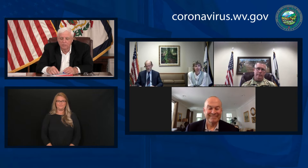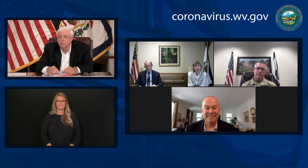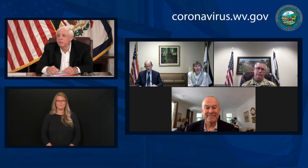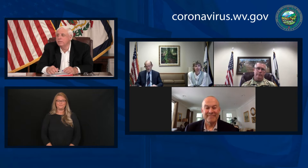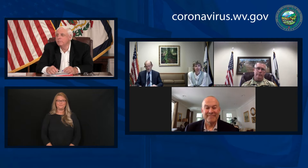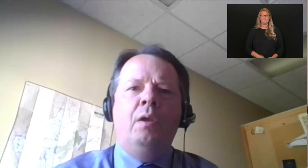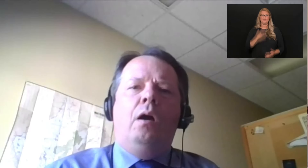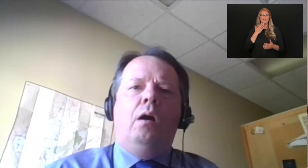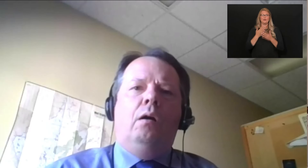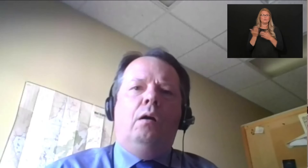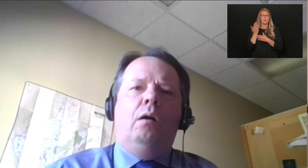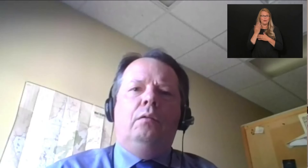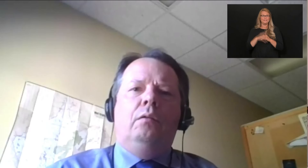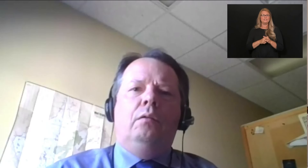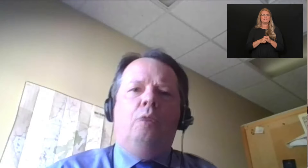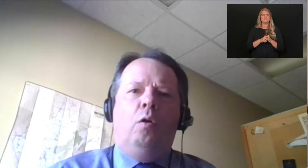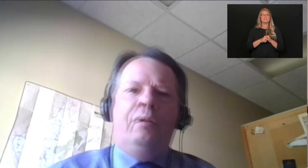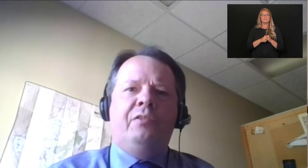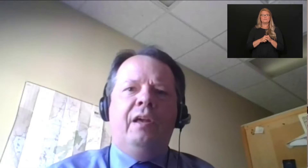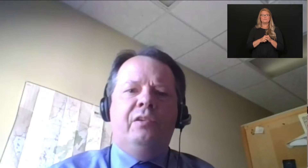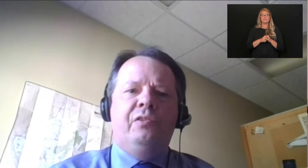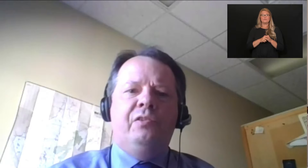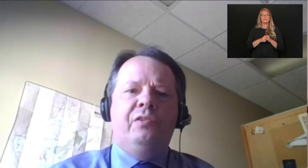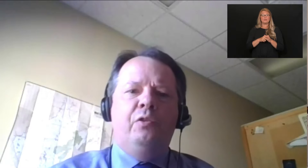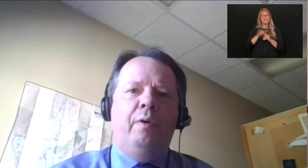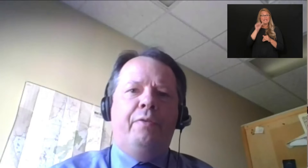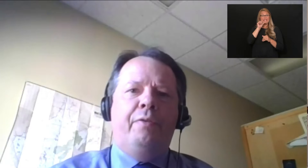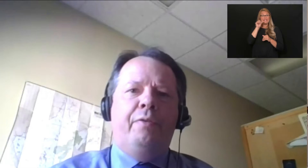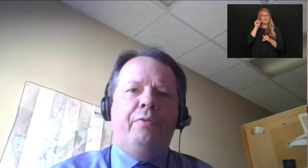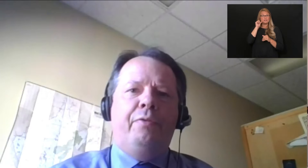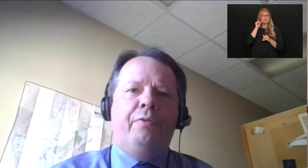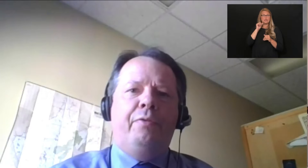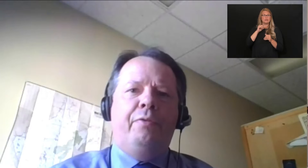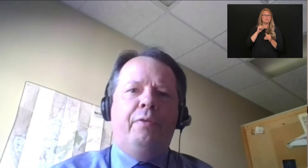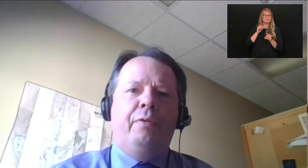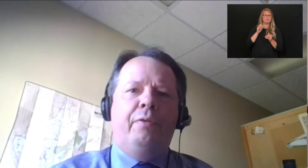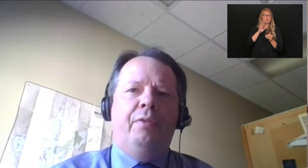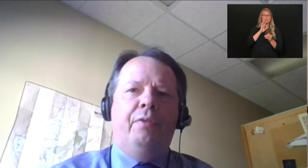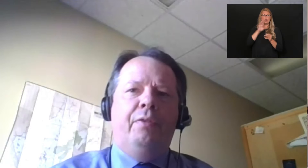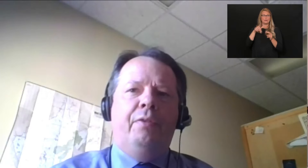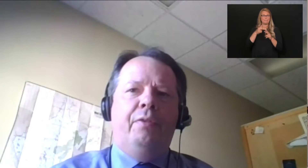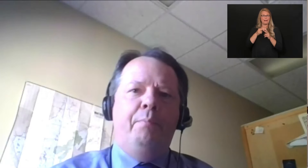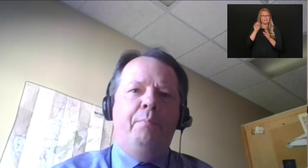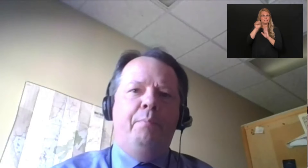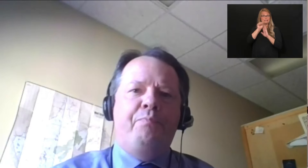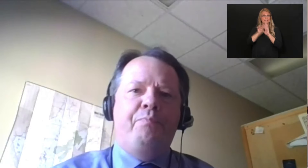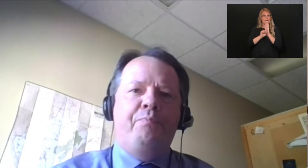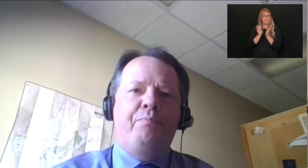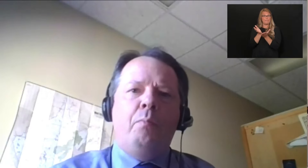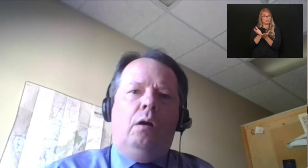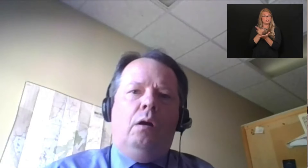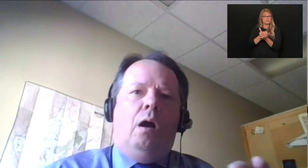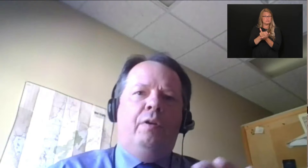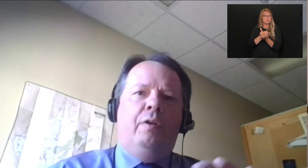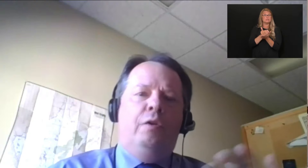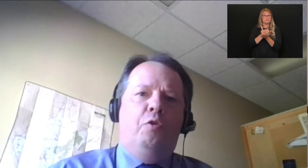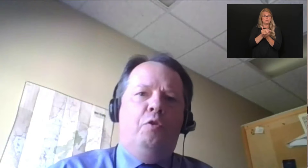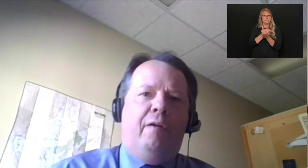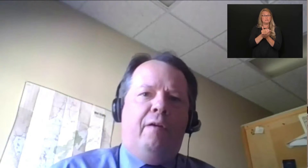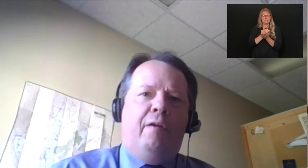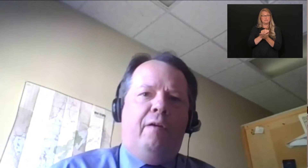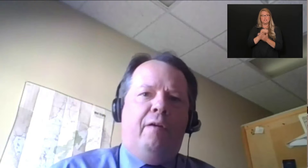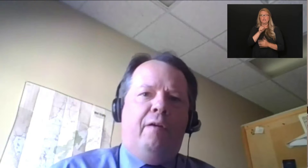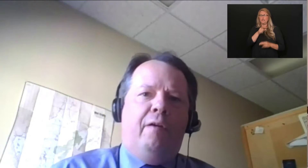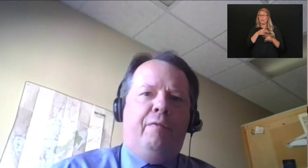morning. On yesterday's issues with the state budget, I'm wondering, you made